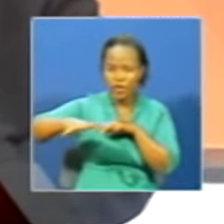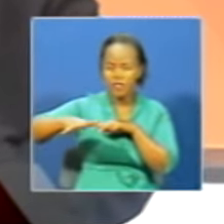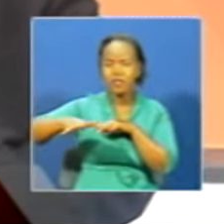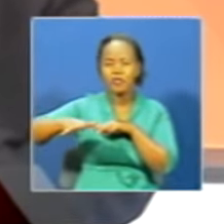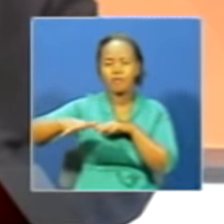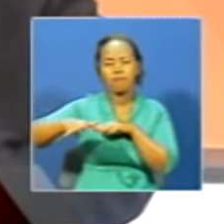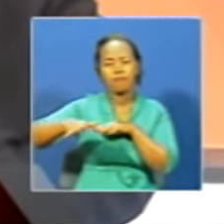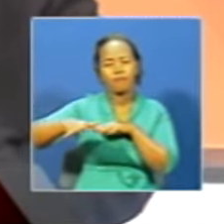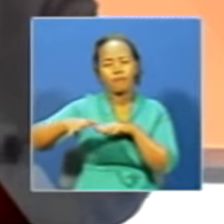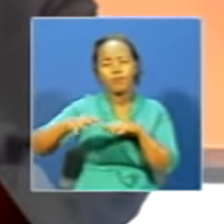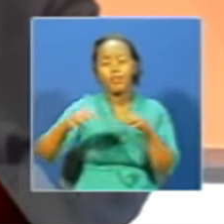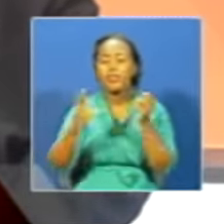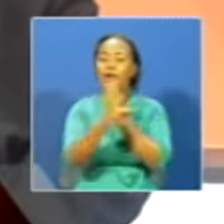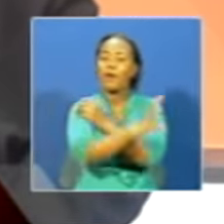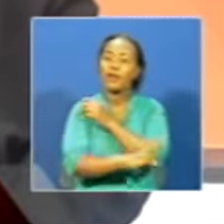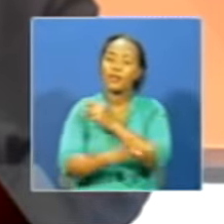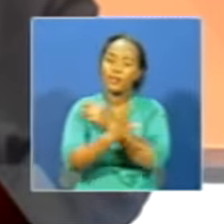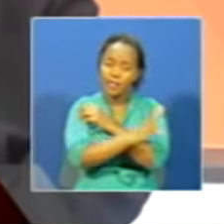in our country.